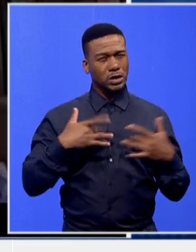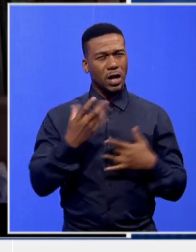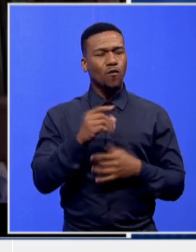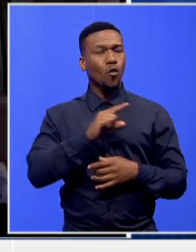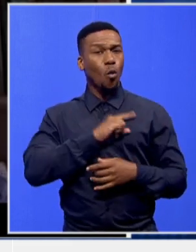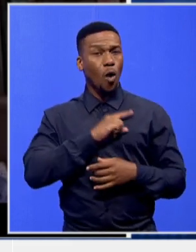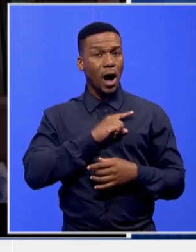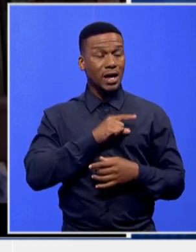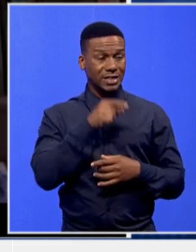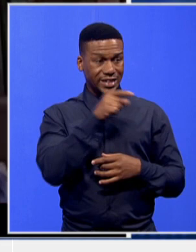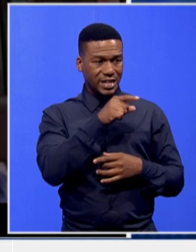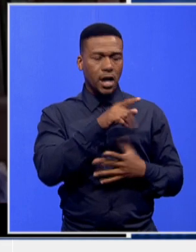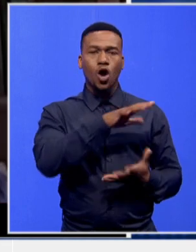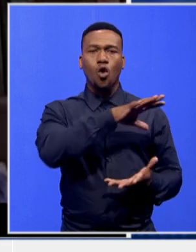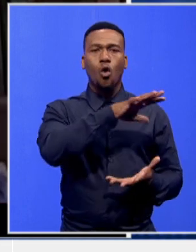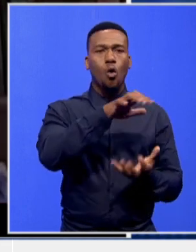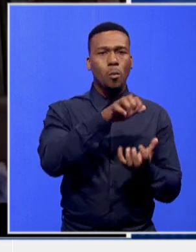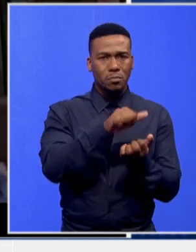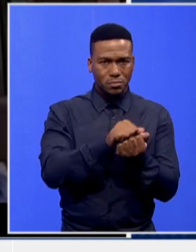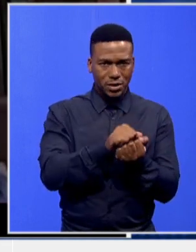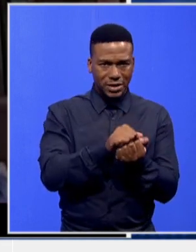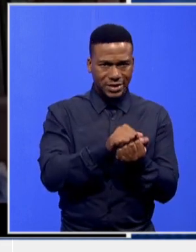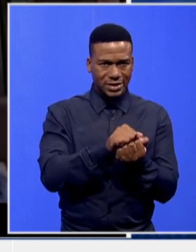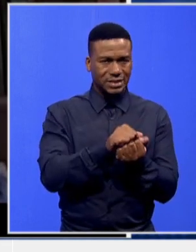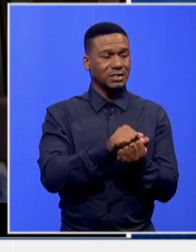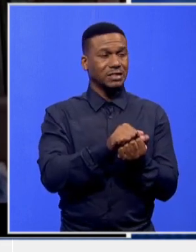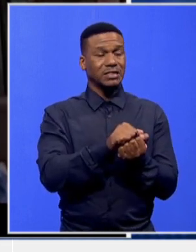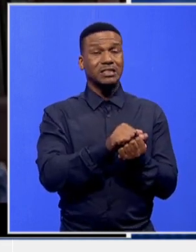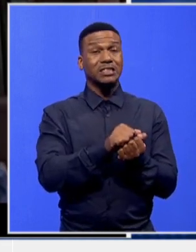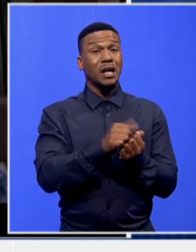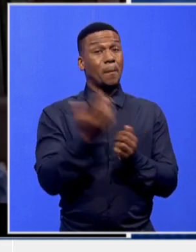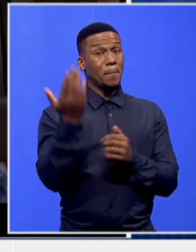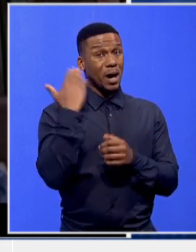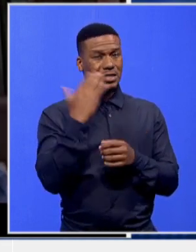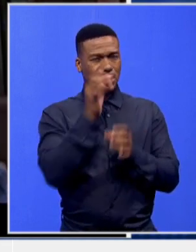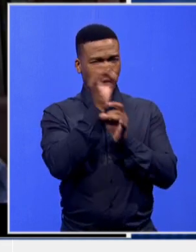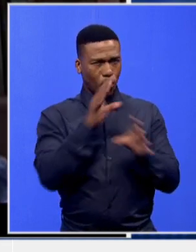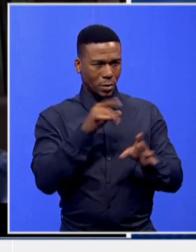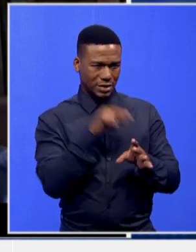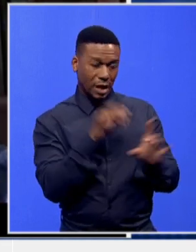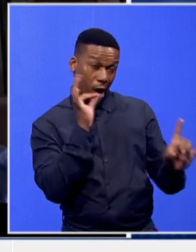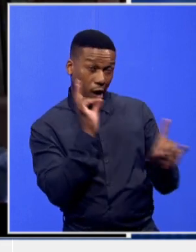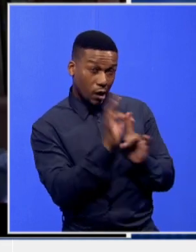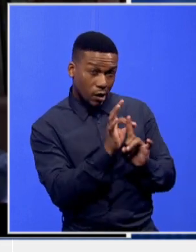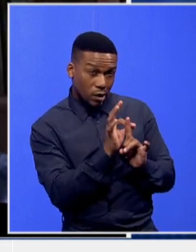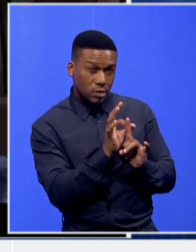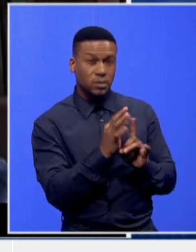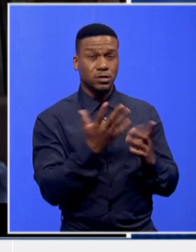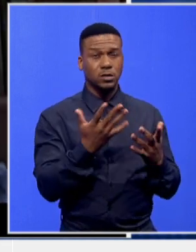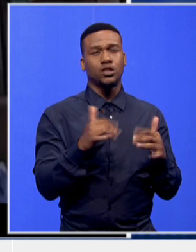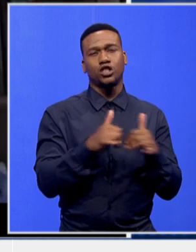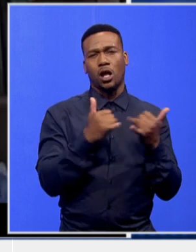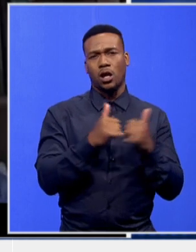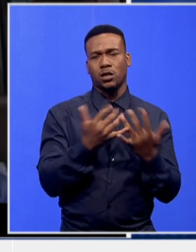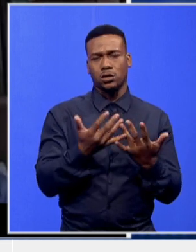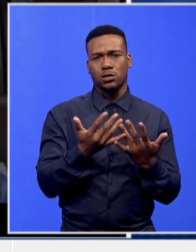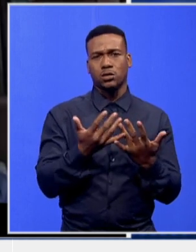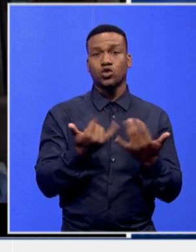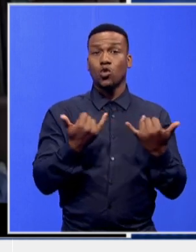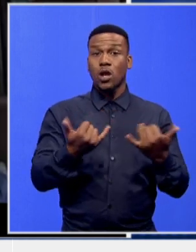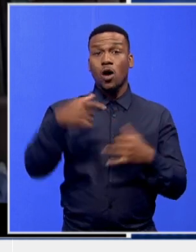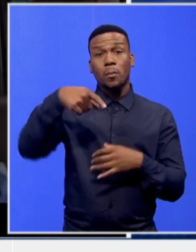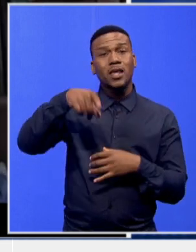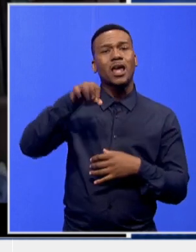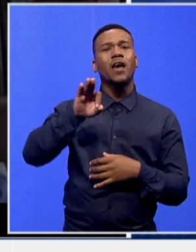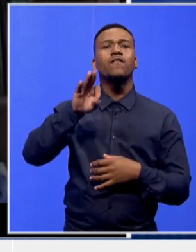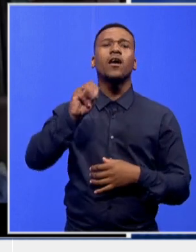the accuracy of the past information. So in terms of the PFMA reporting, what